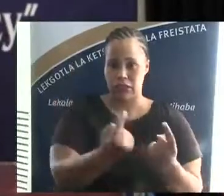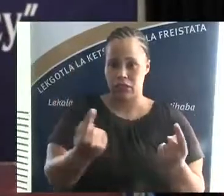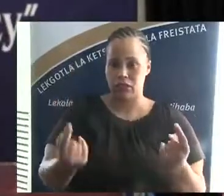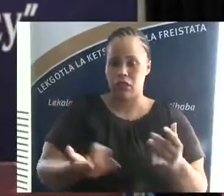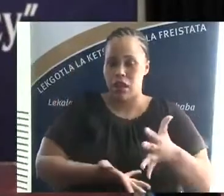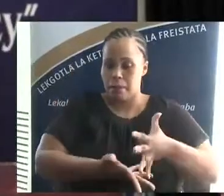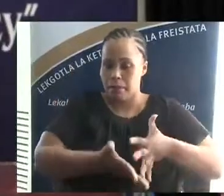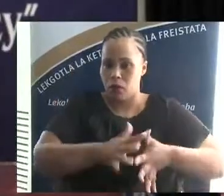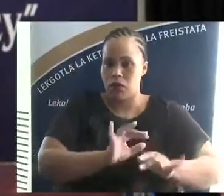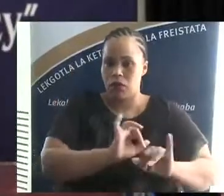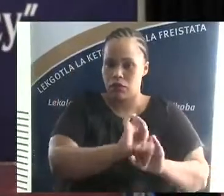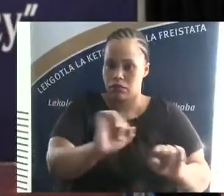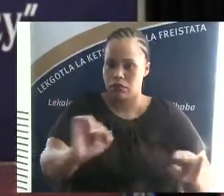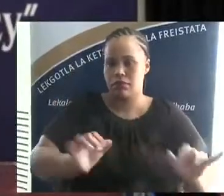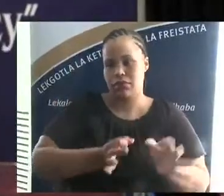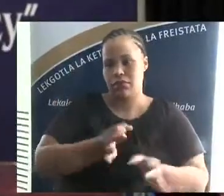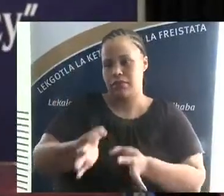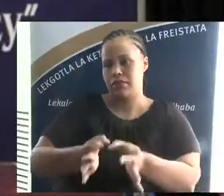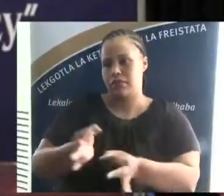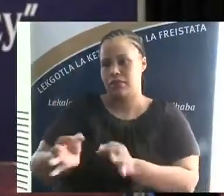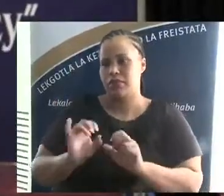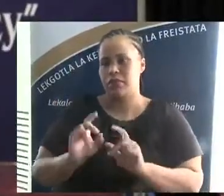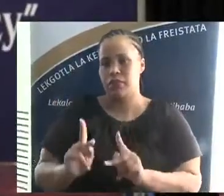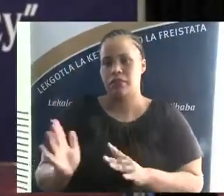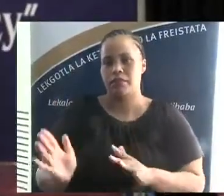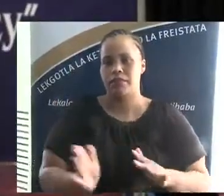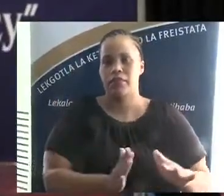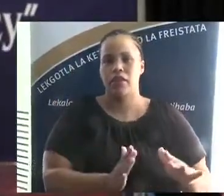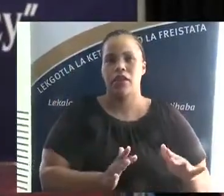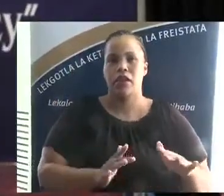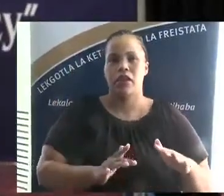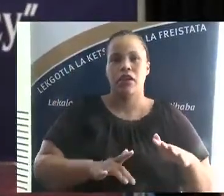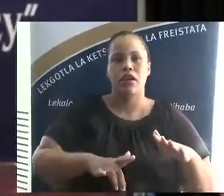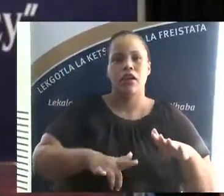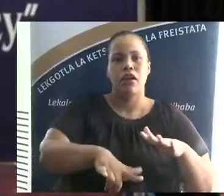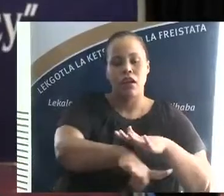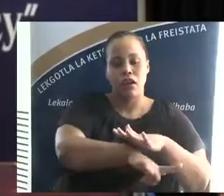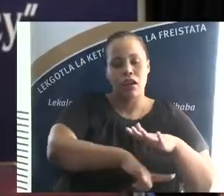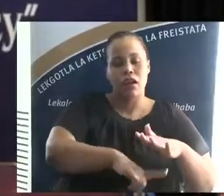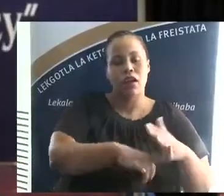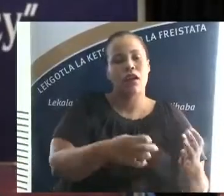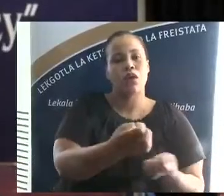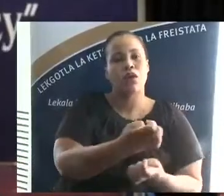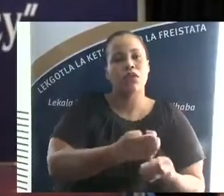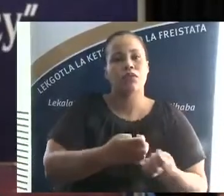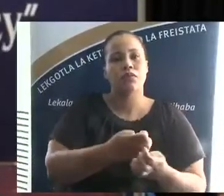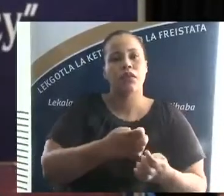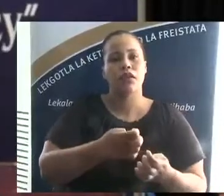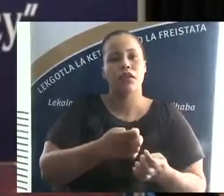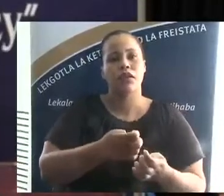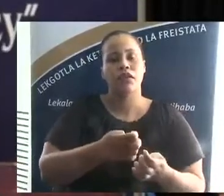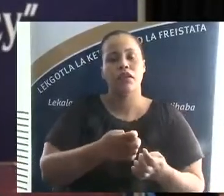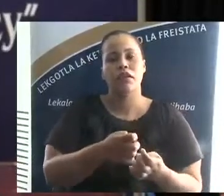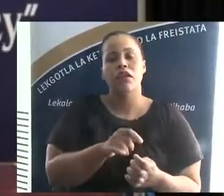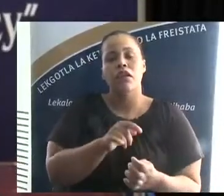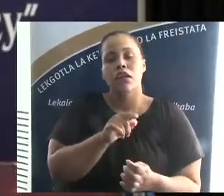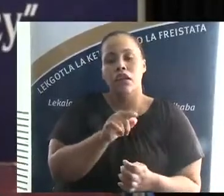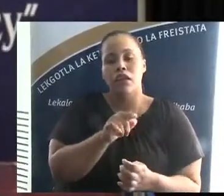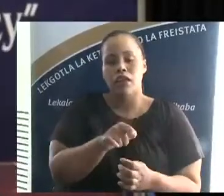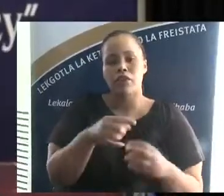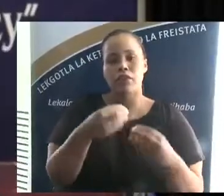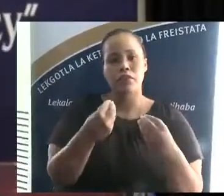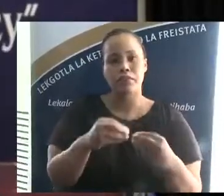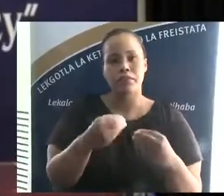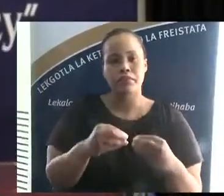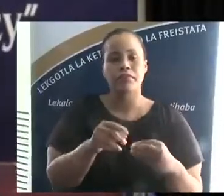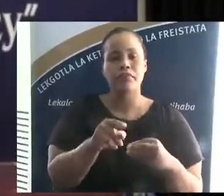priority programs. So, Honourable Speaker, our township economy and local business, in terms of the economic cluster,